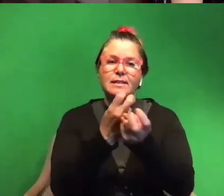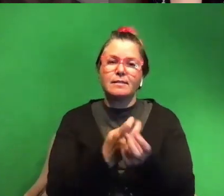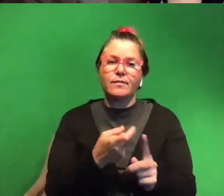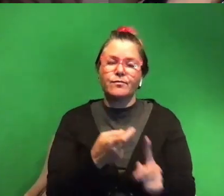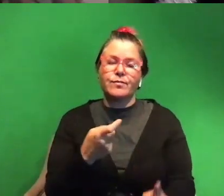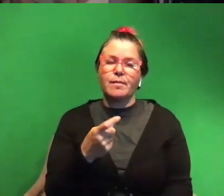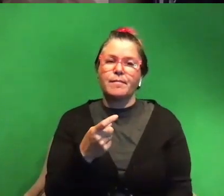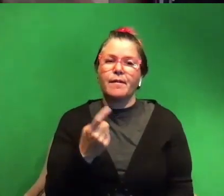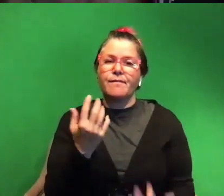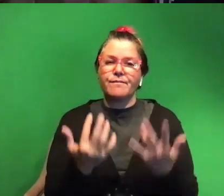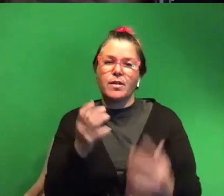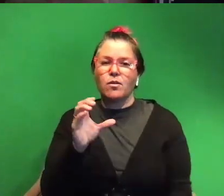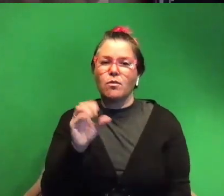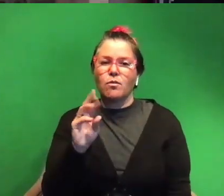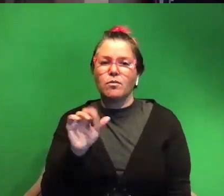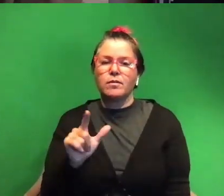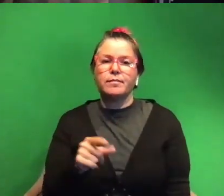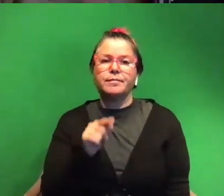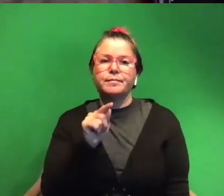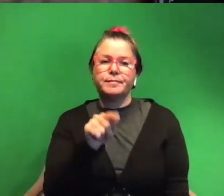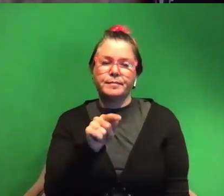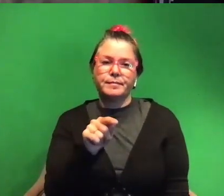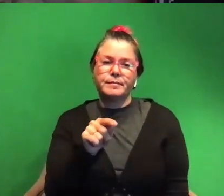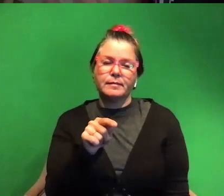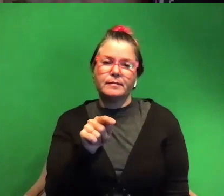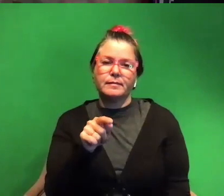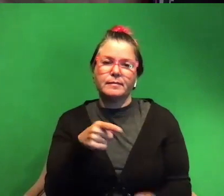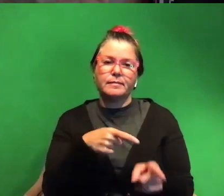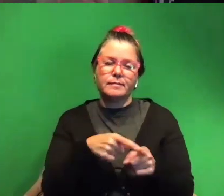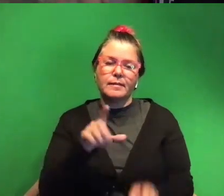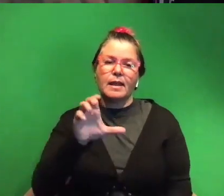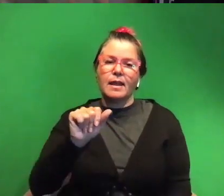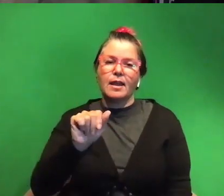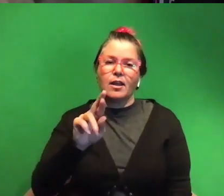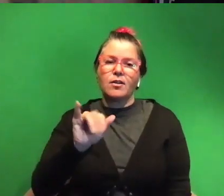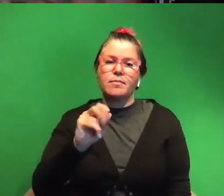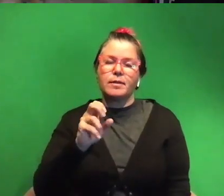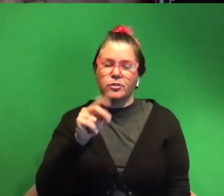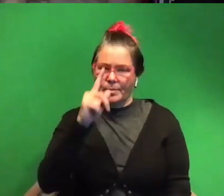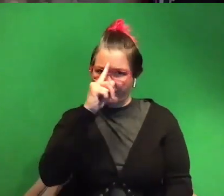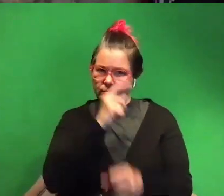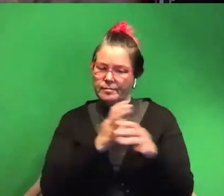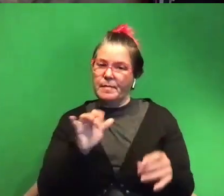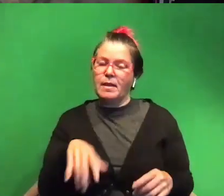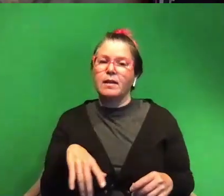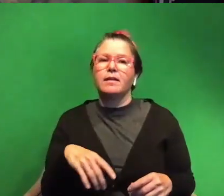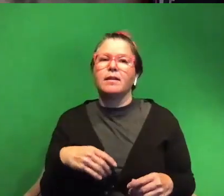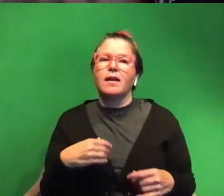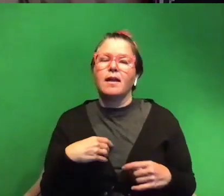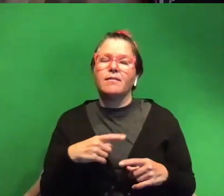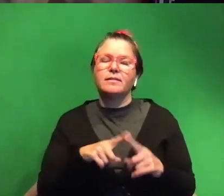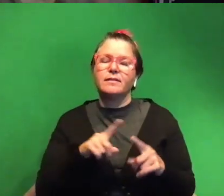of these fire corals, and this is one that's specifically in the Caribbean. So if you're thinking about the Caribbean, there's a couple of ways to tell it